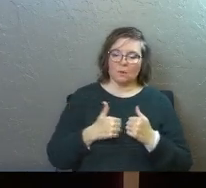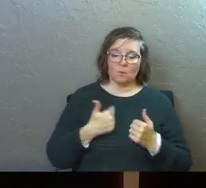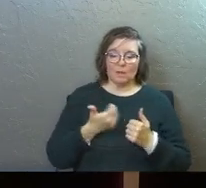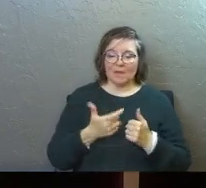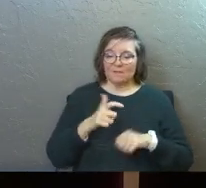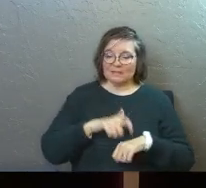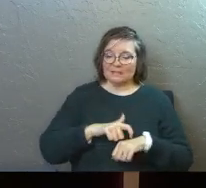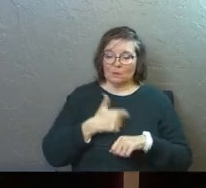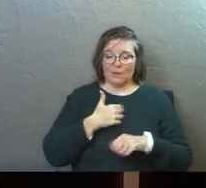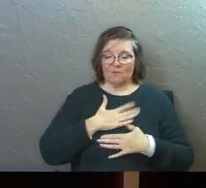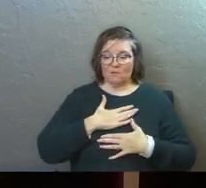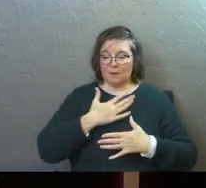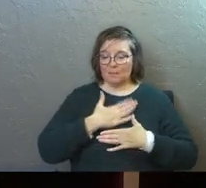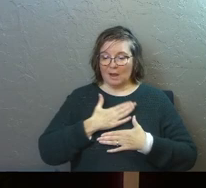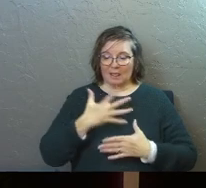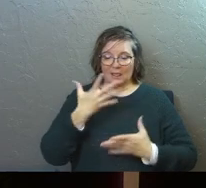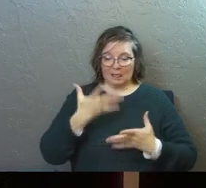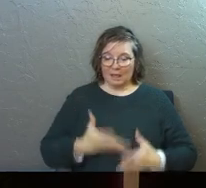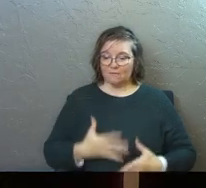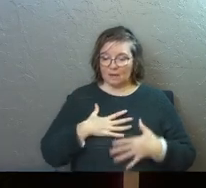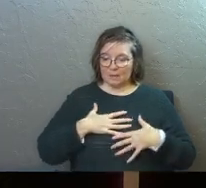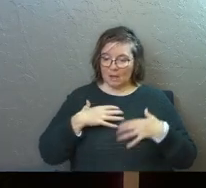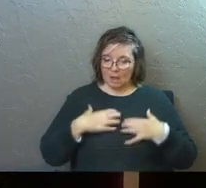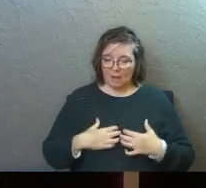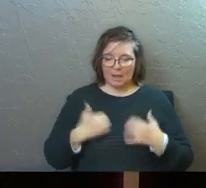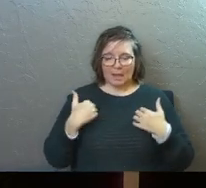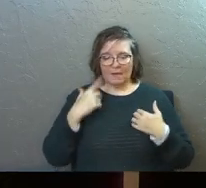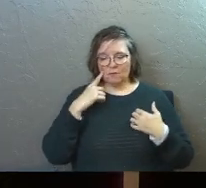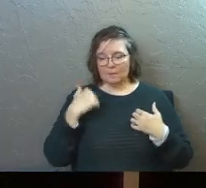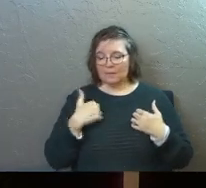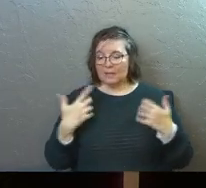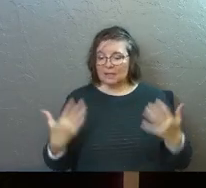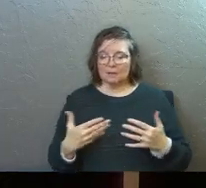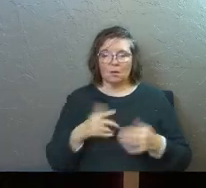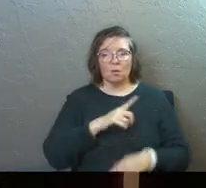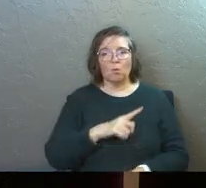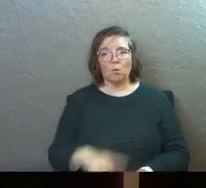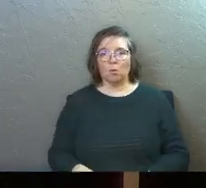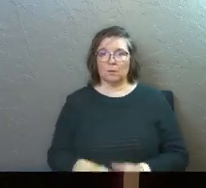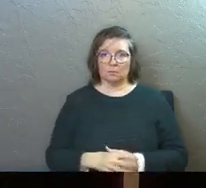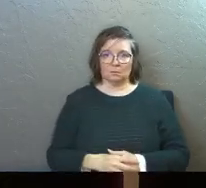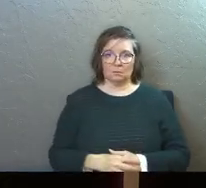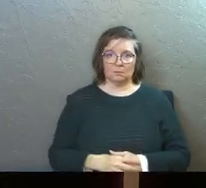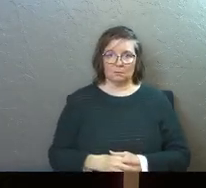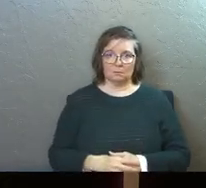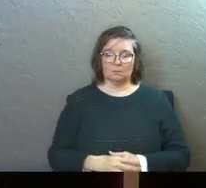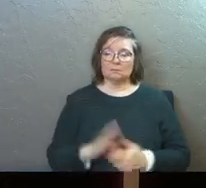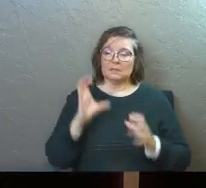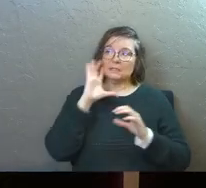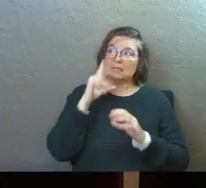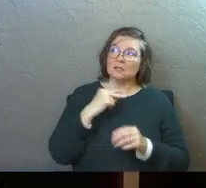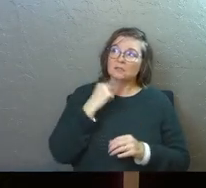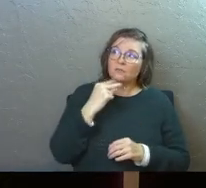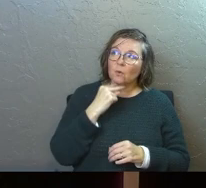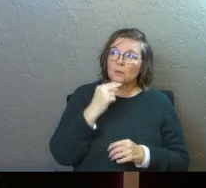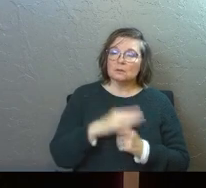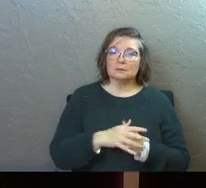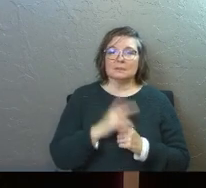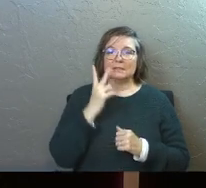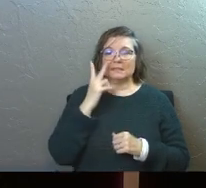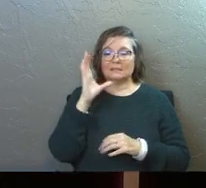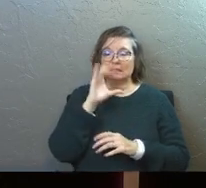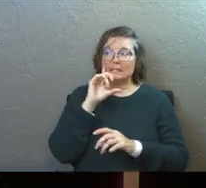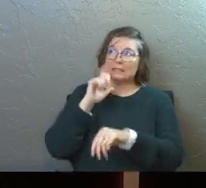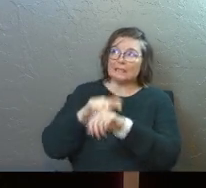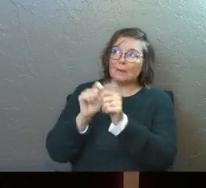With every season, with every breath left in my lungs, what do you have for me, Lord? Seek his voice. Seek